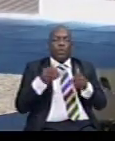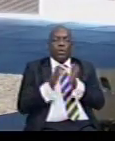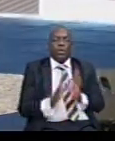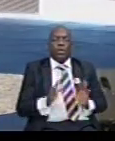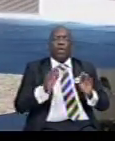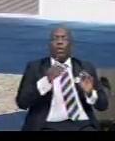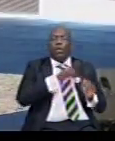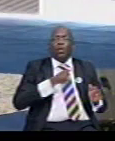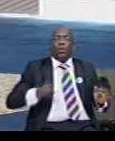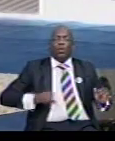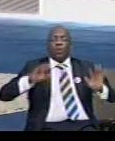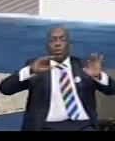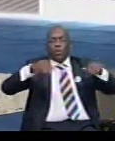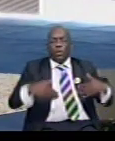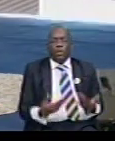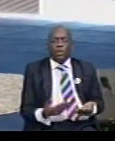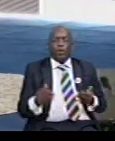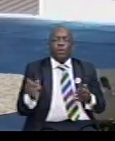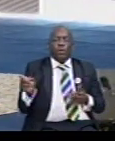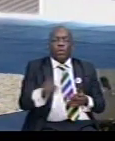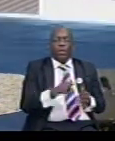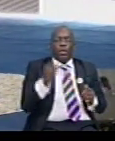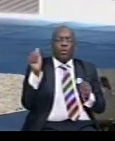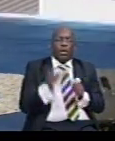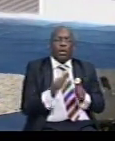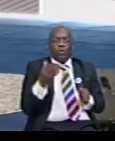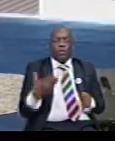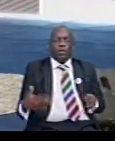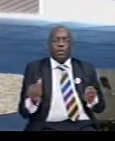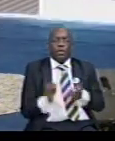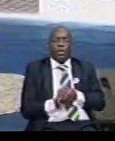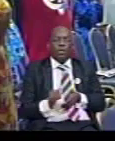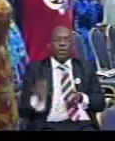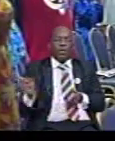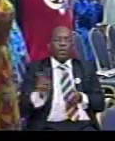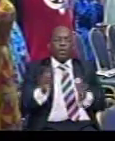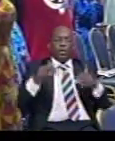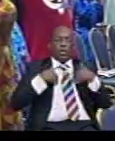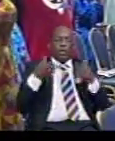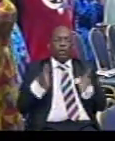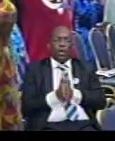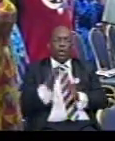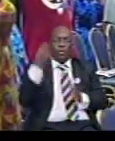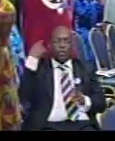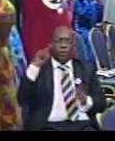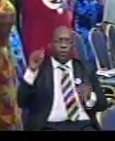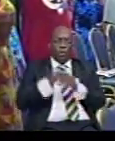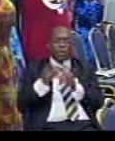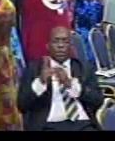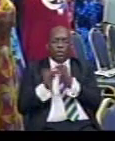them everything they have asked for in Jesus' name.